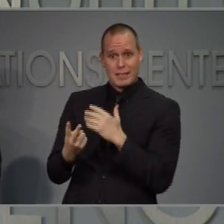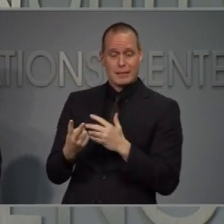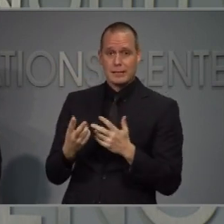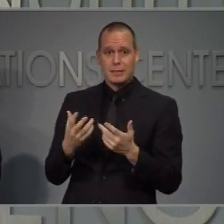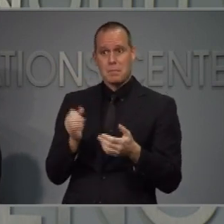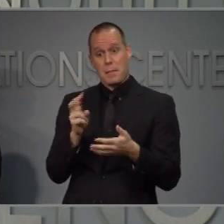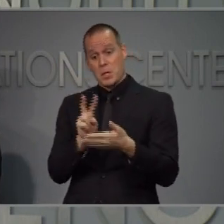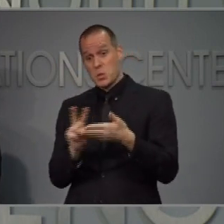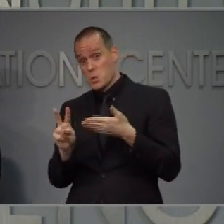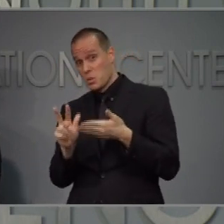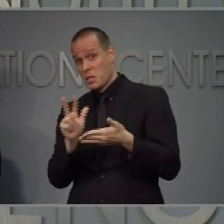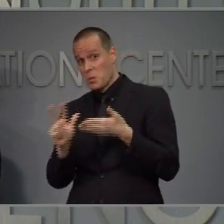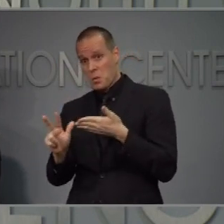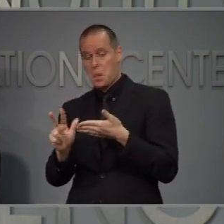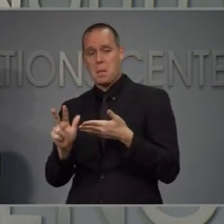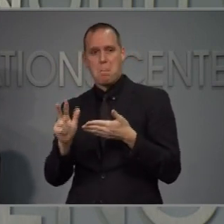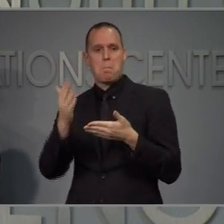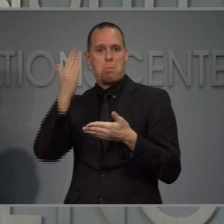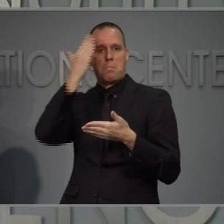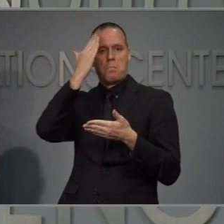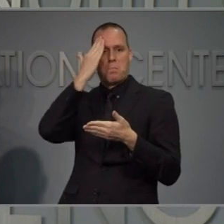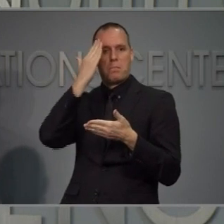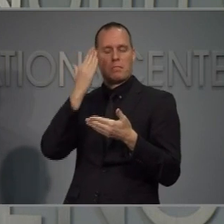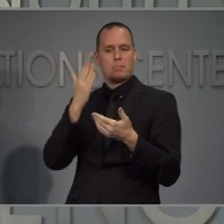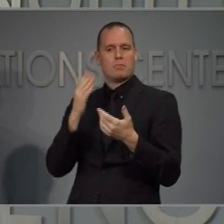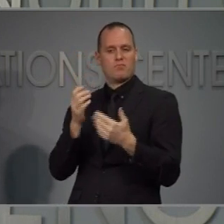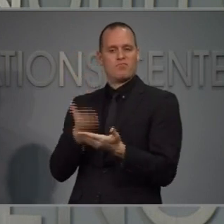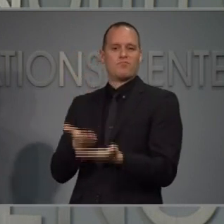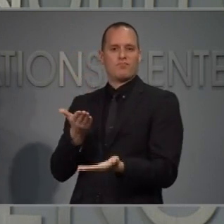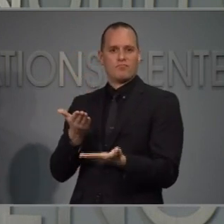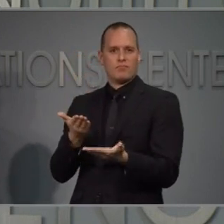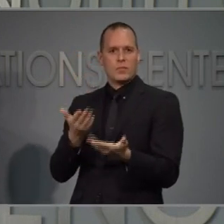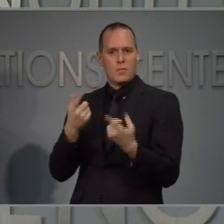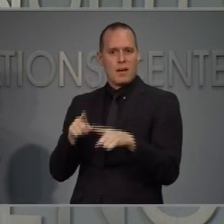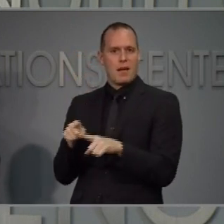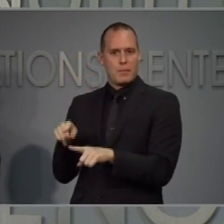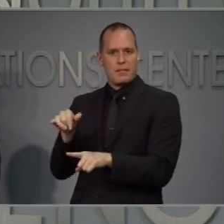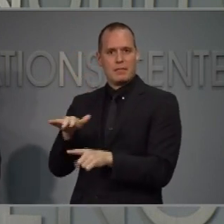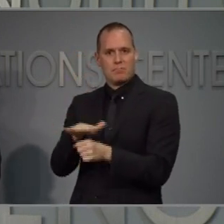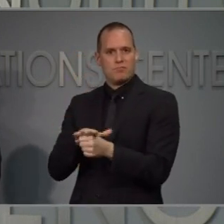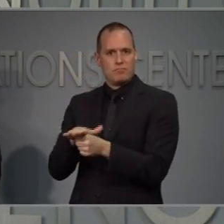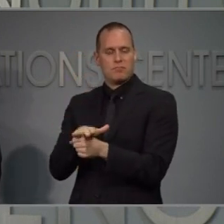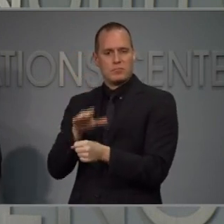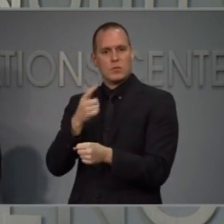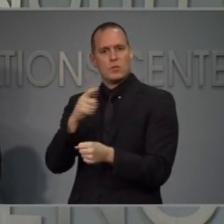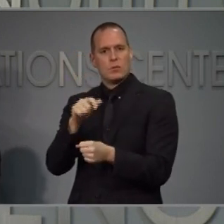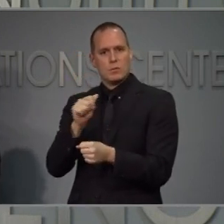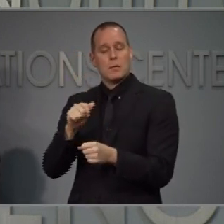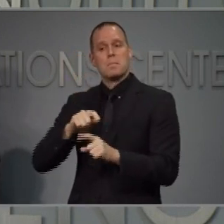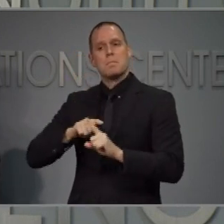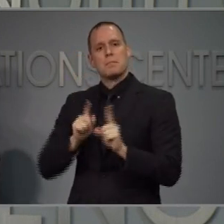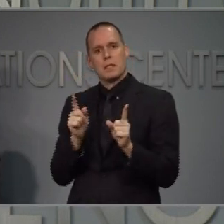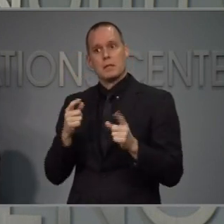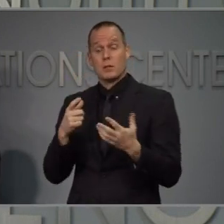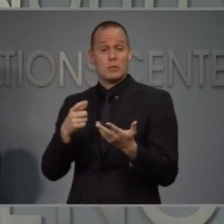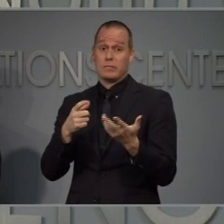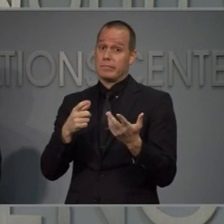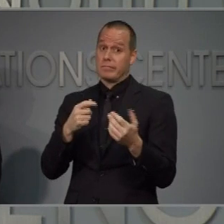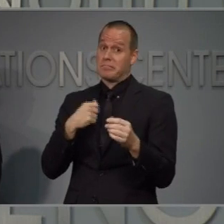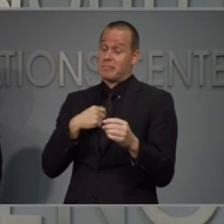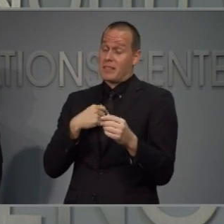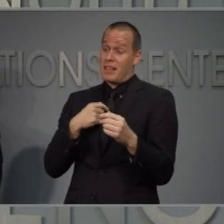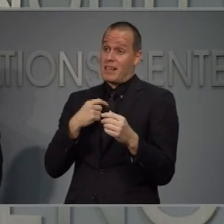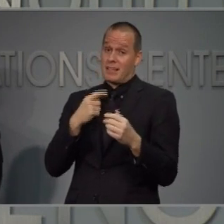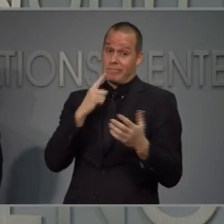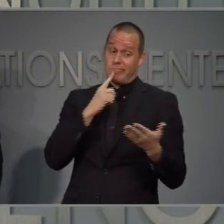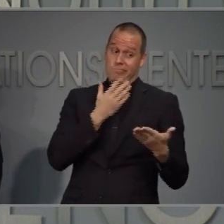3 weeks afterward, because you would expect that the spread of the virus with